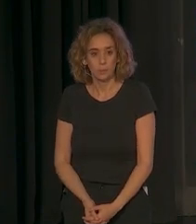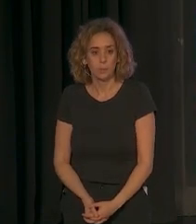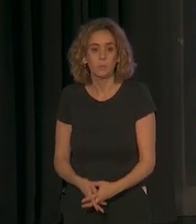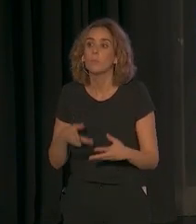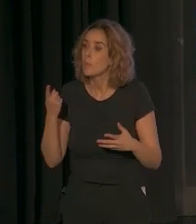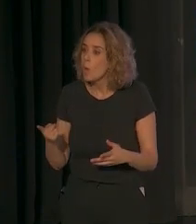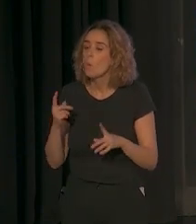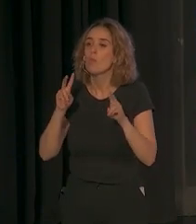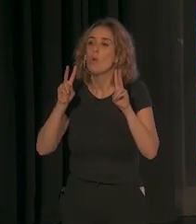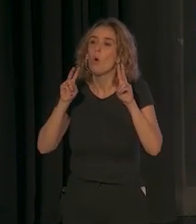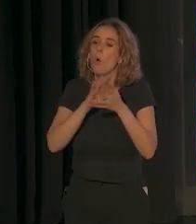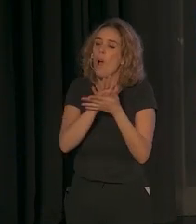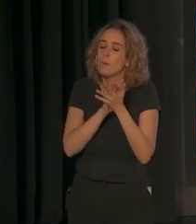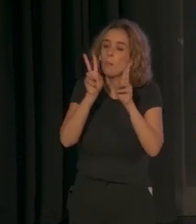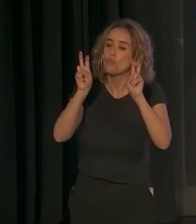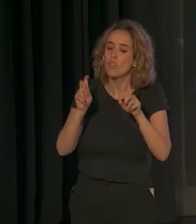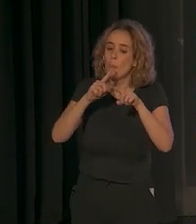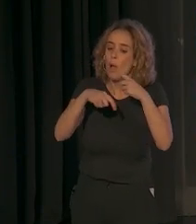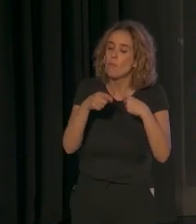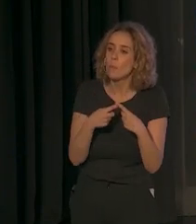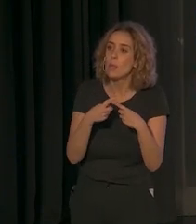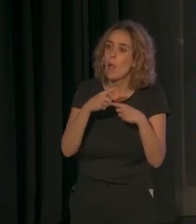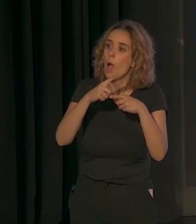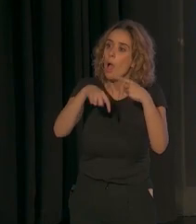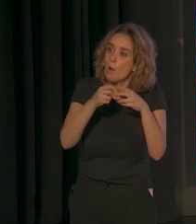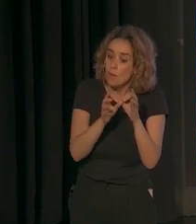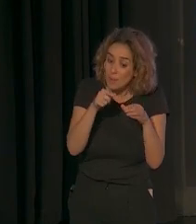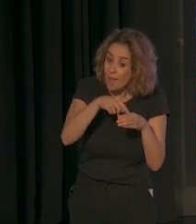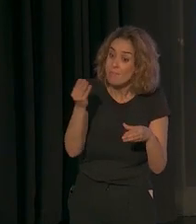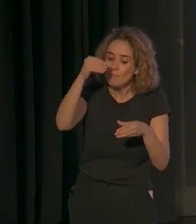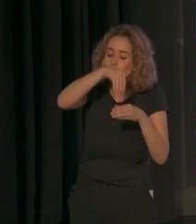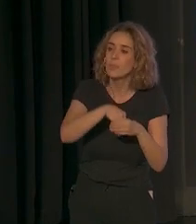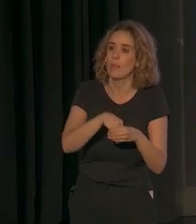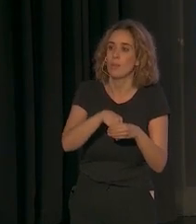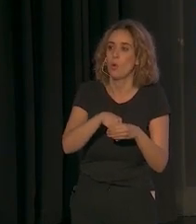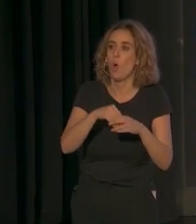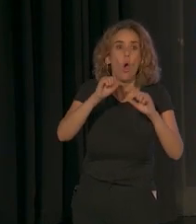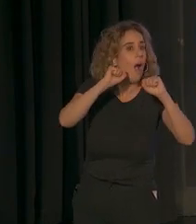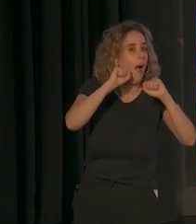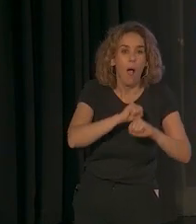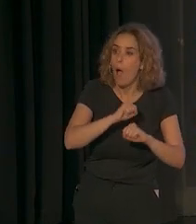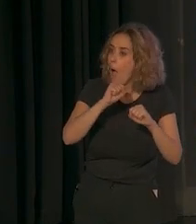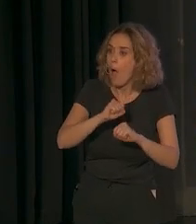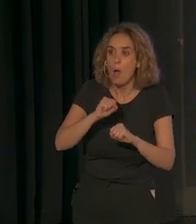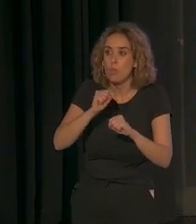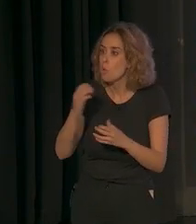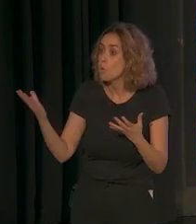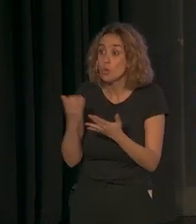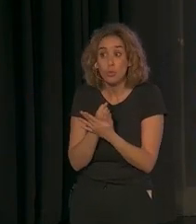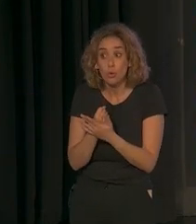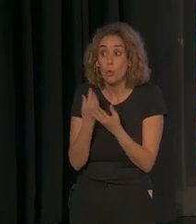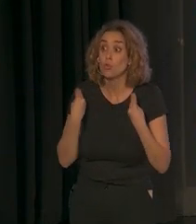Cuando hablamos de familia, y debería haberlo hecho desde el principio, en la familia incluimos todos los adultos que forman parte de la vida del